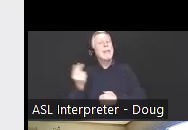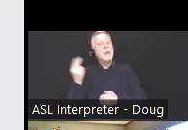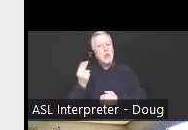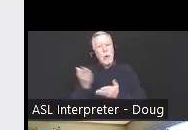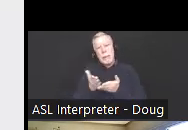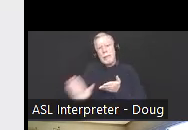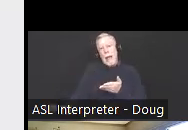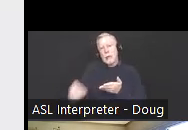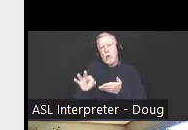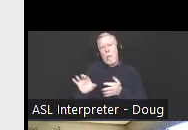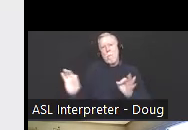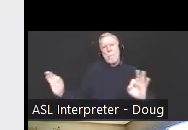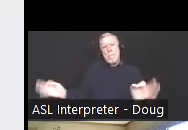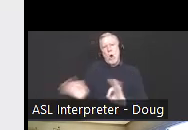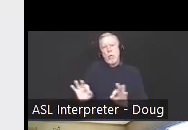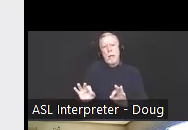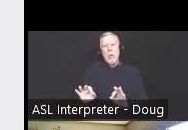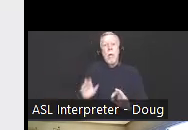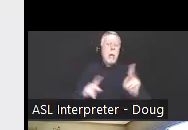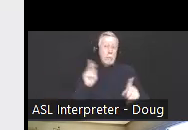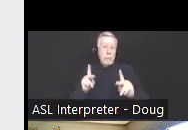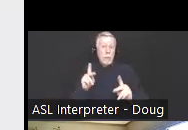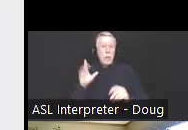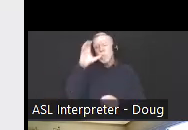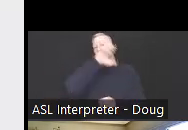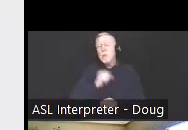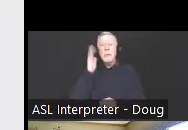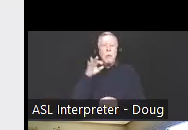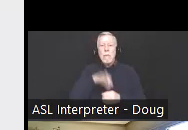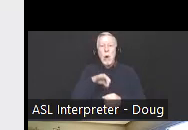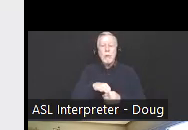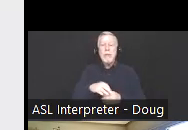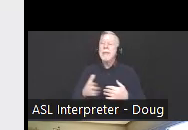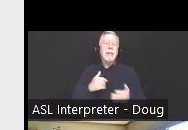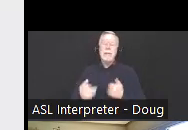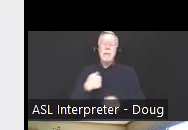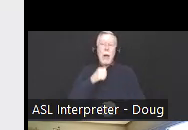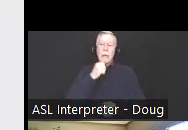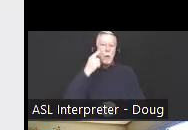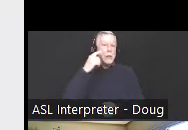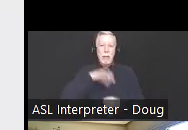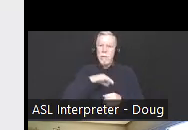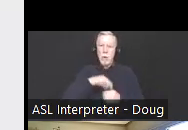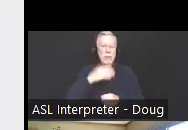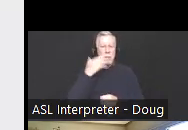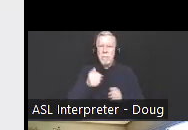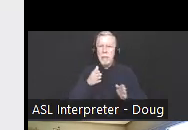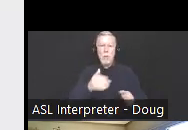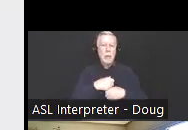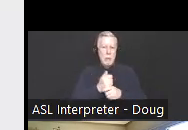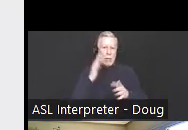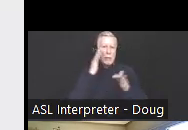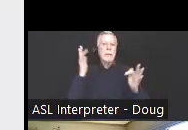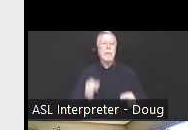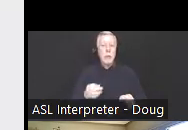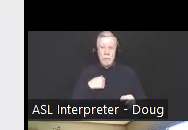People presume that we're going to vote, right? Even though I don't think voting is the best way to make decisions, and I quickly come in